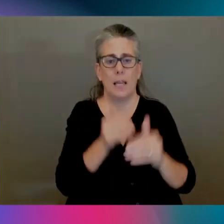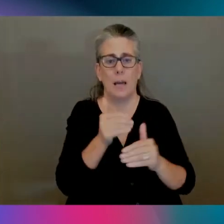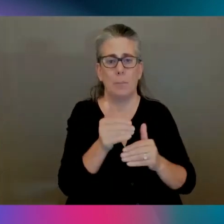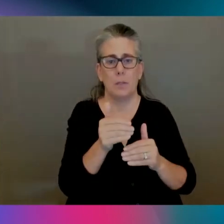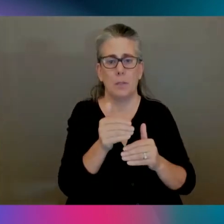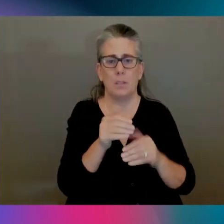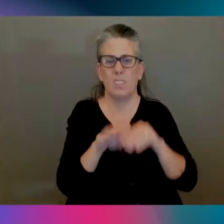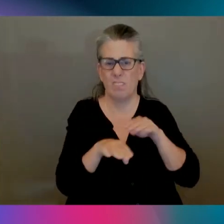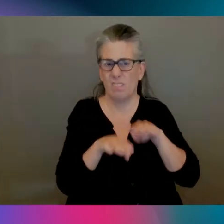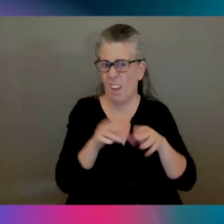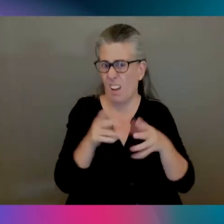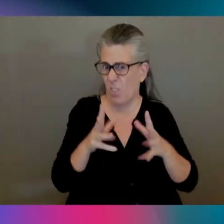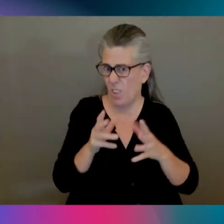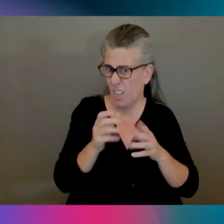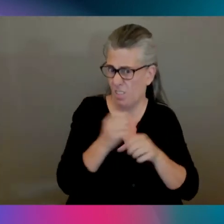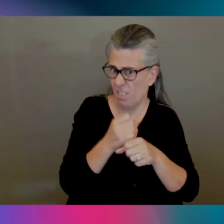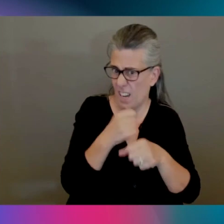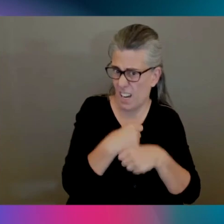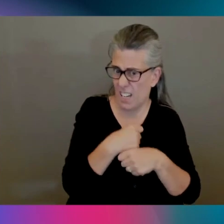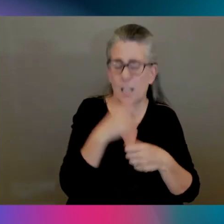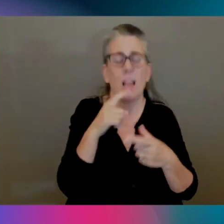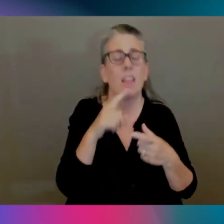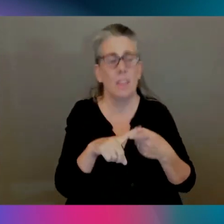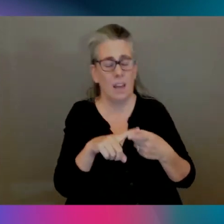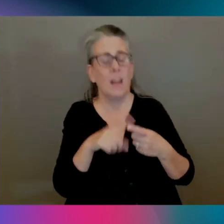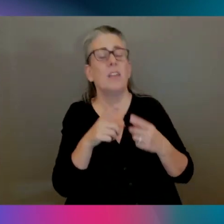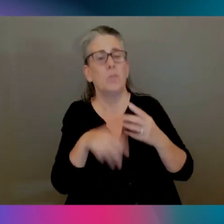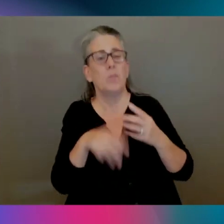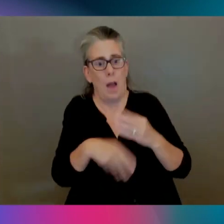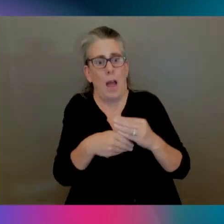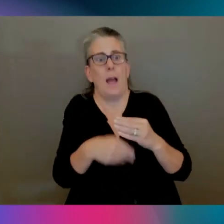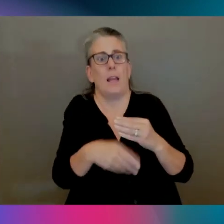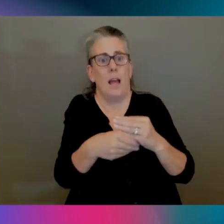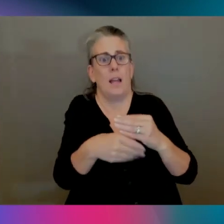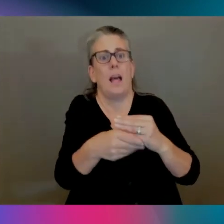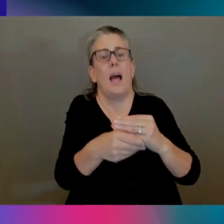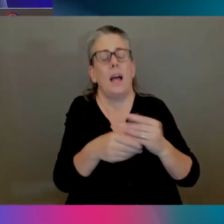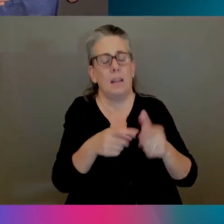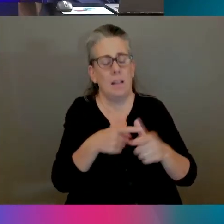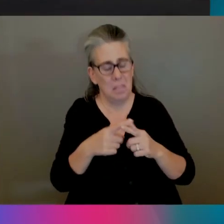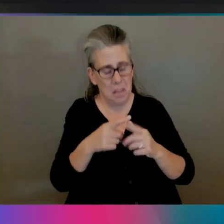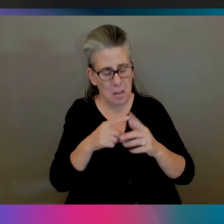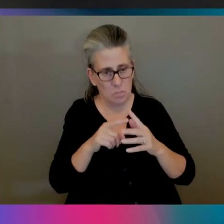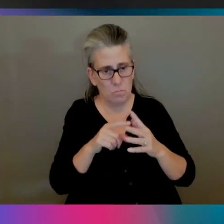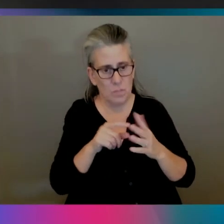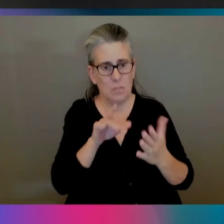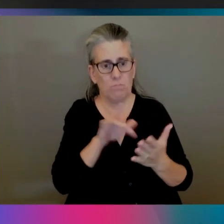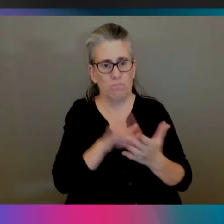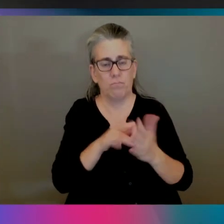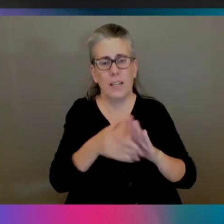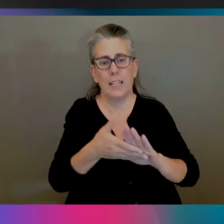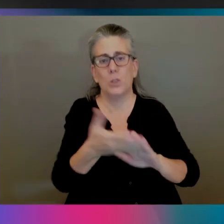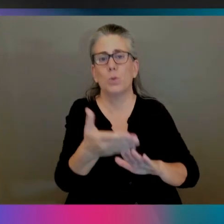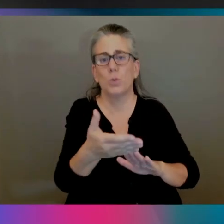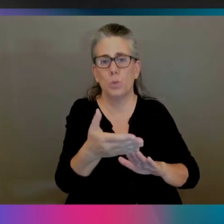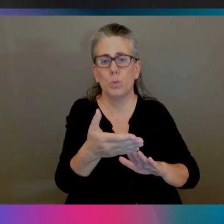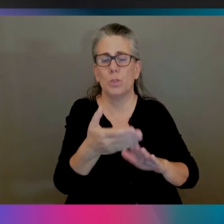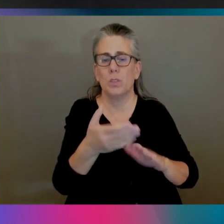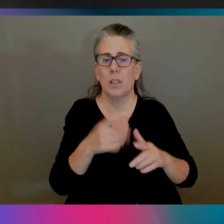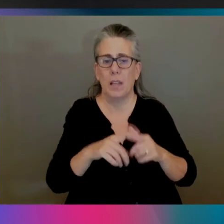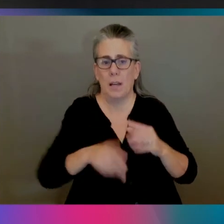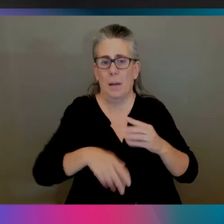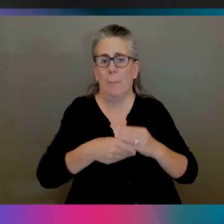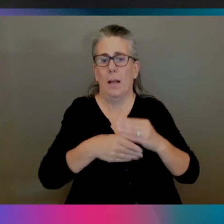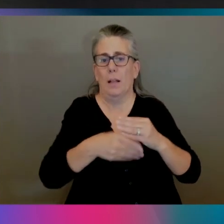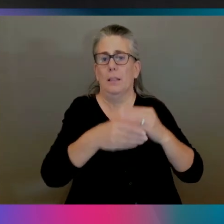of those steps, and then you just go and add a little bit on, and then execute it, and and build on to these things. Create the data set, train it,